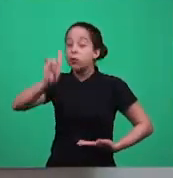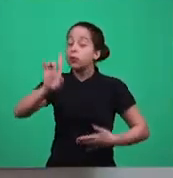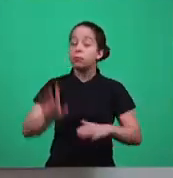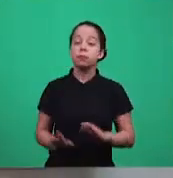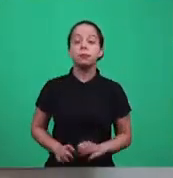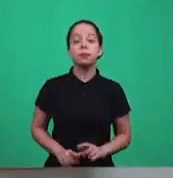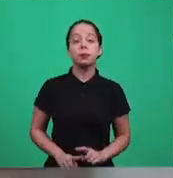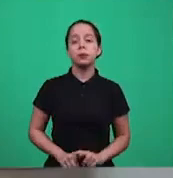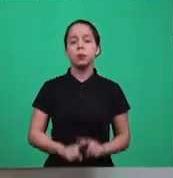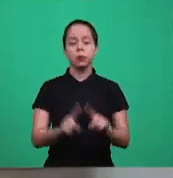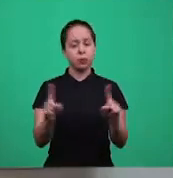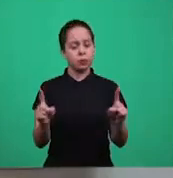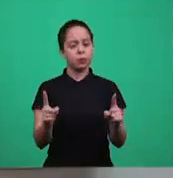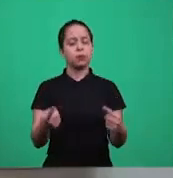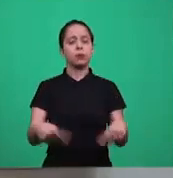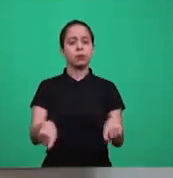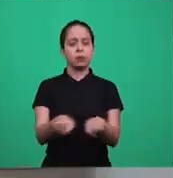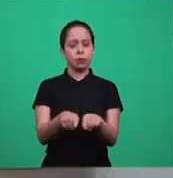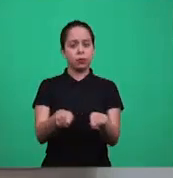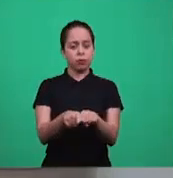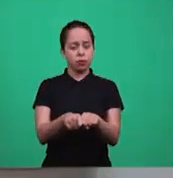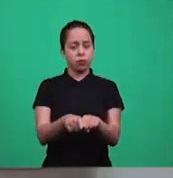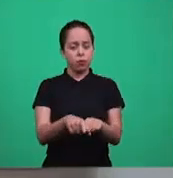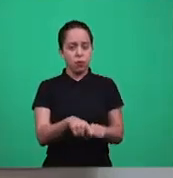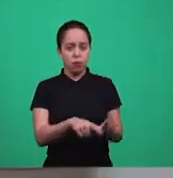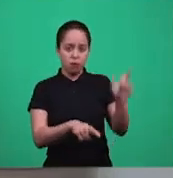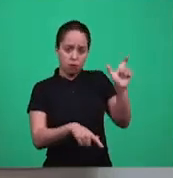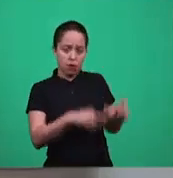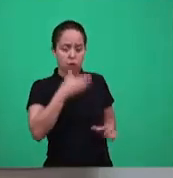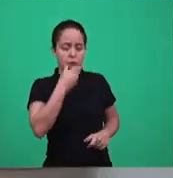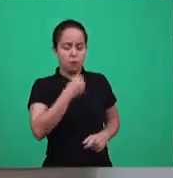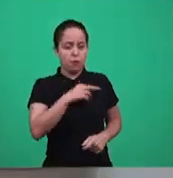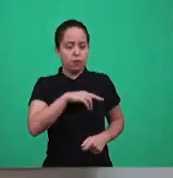But also in the same manner with